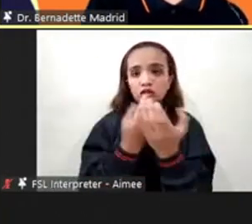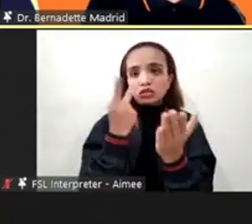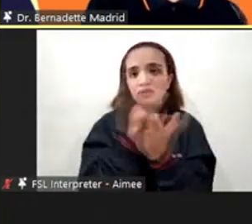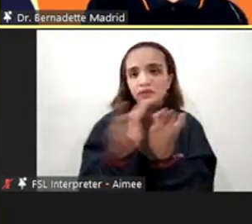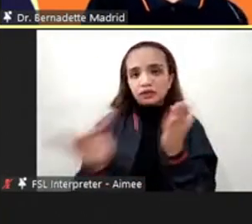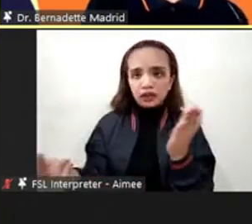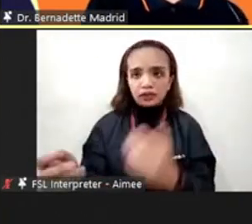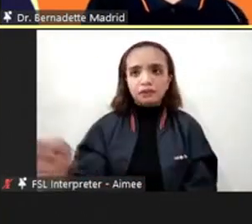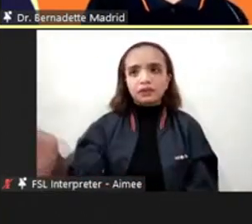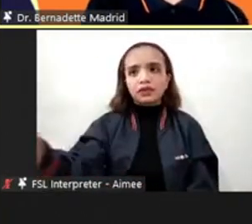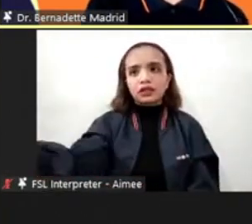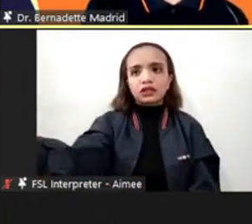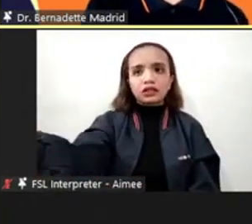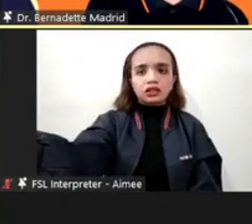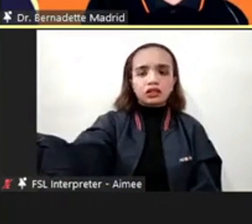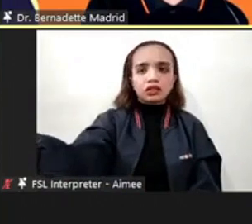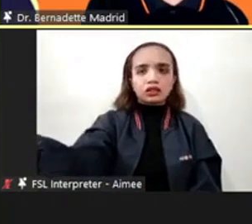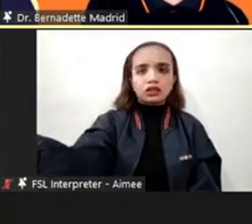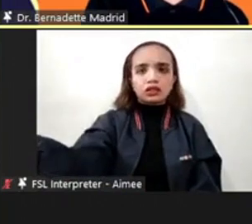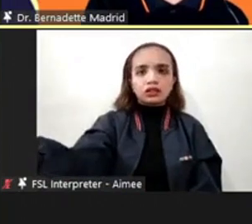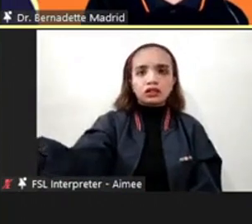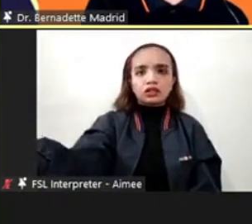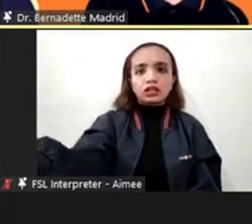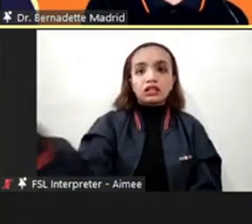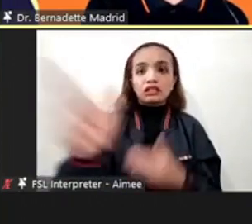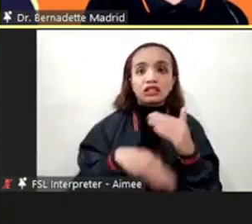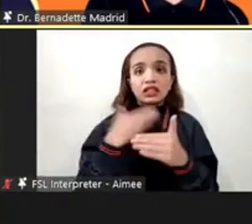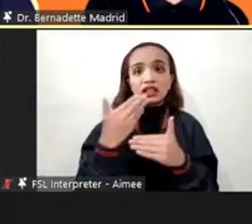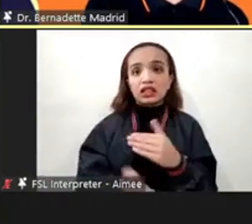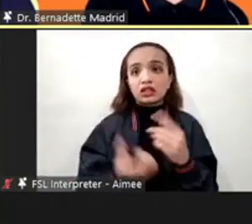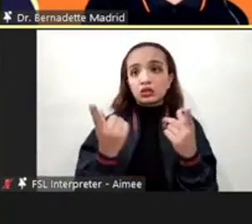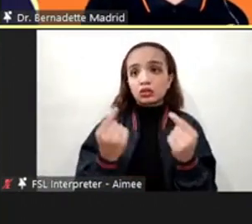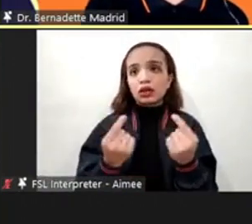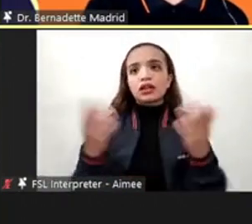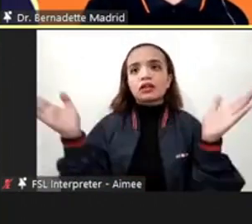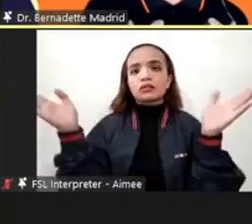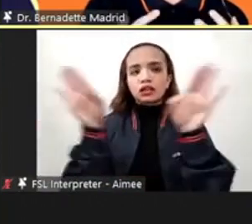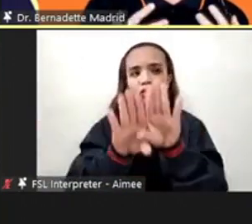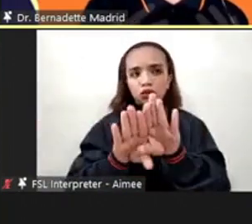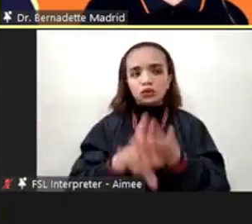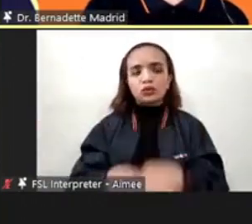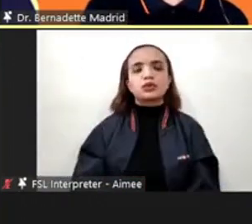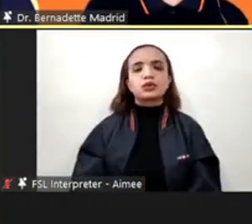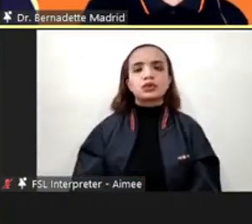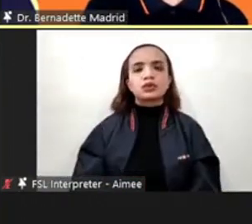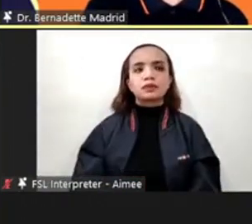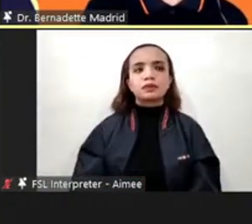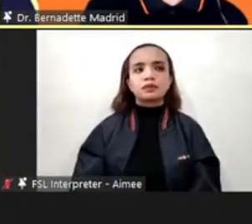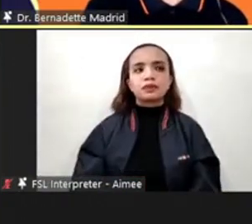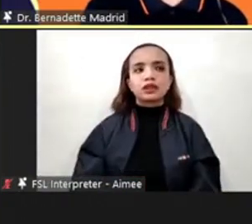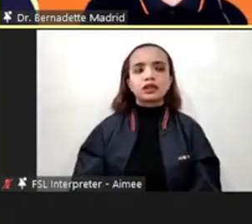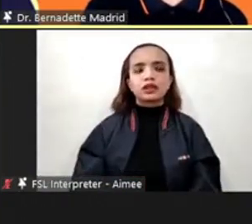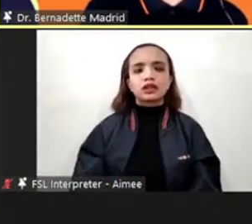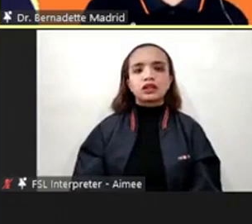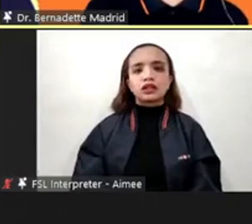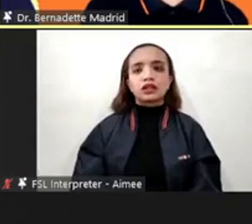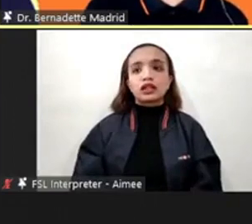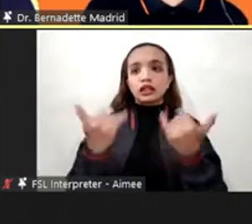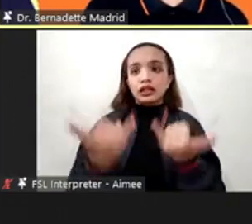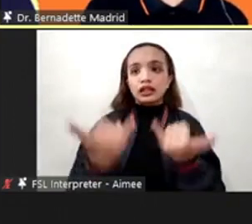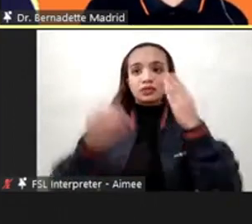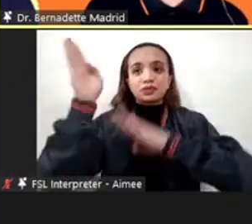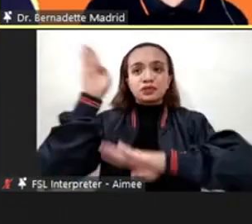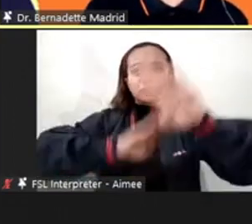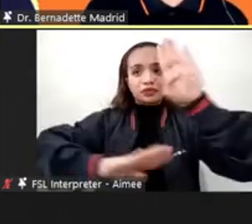then what? Magsasarado ka? So at the times of crisis, and we look